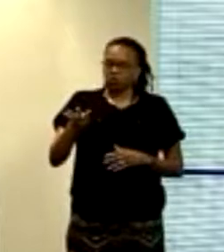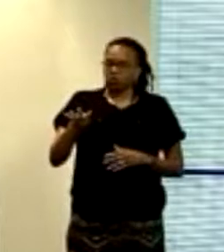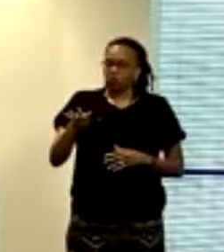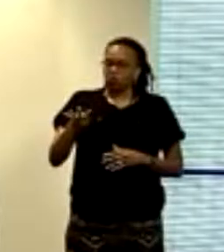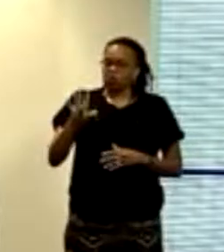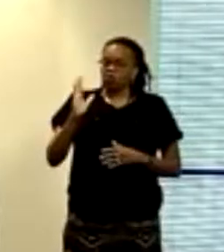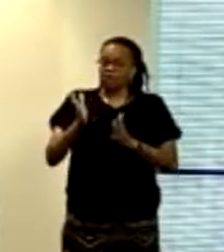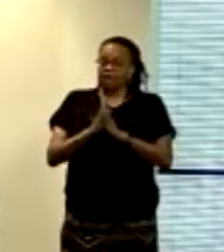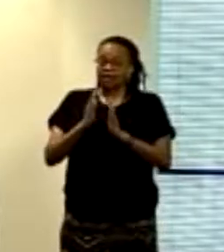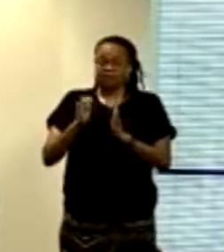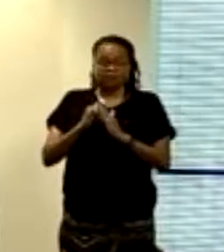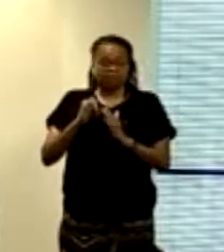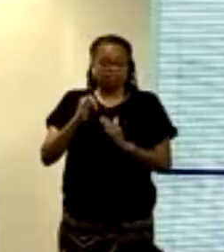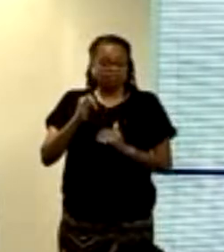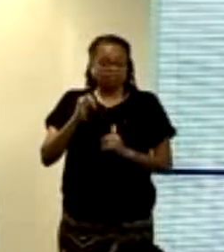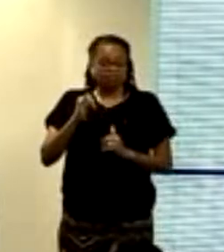ask that the commission